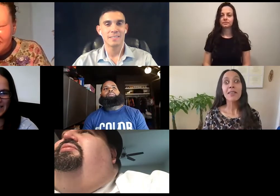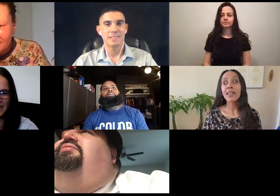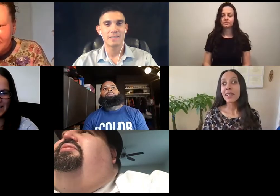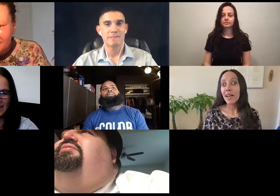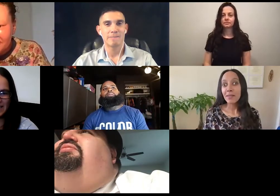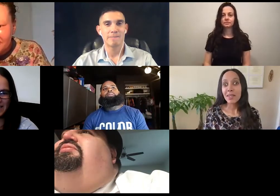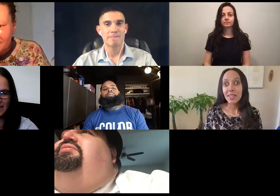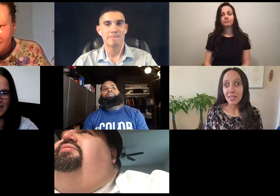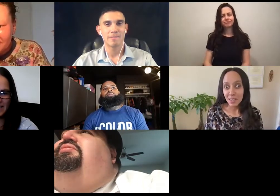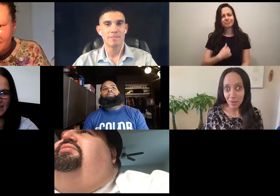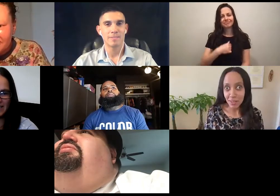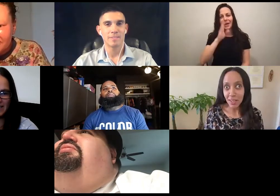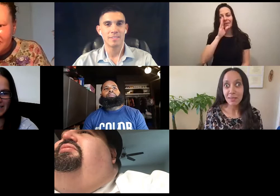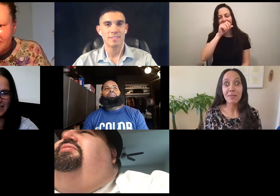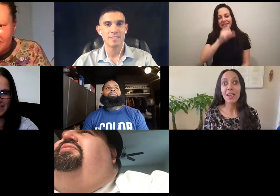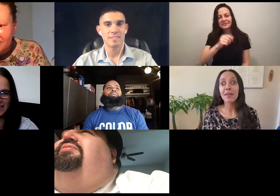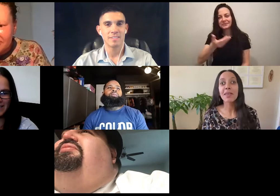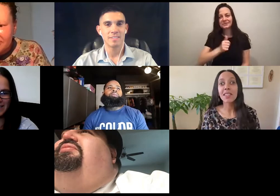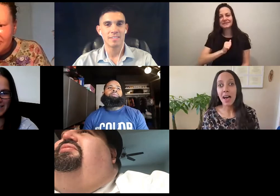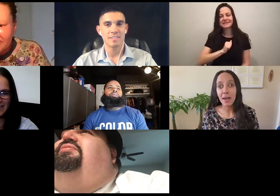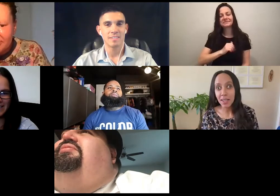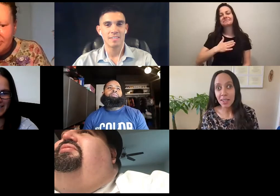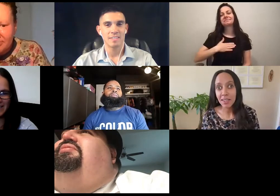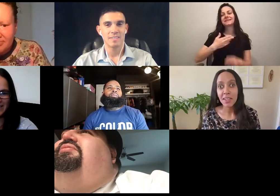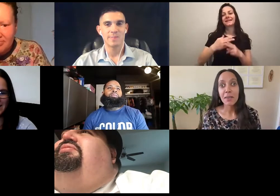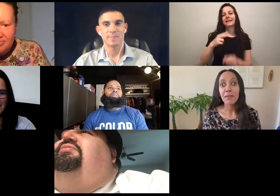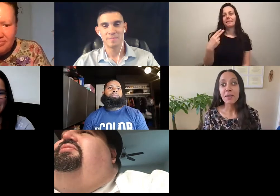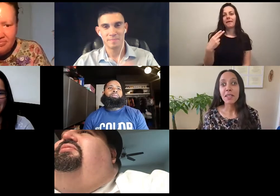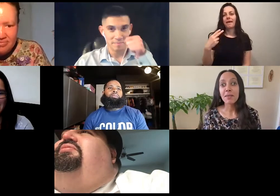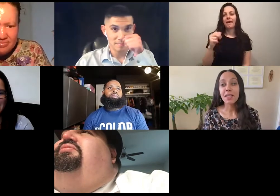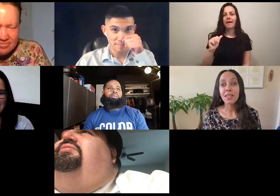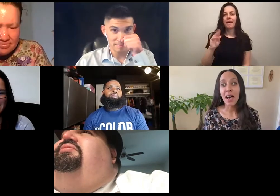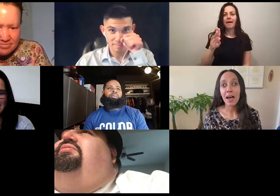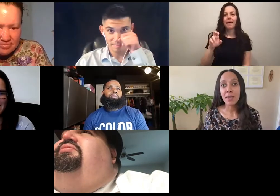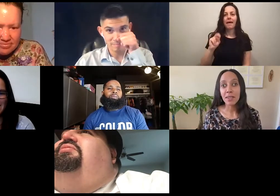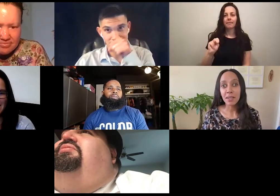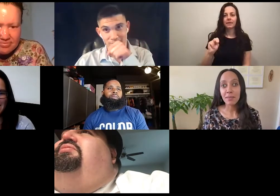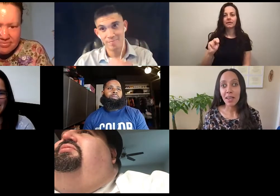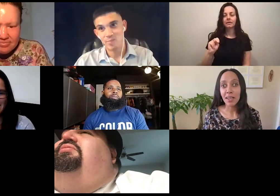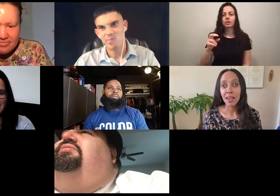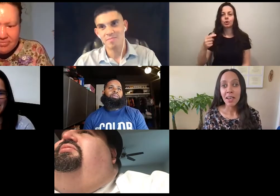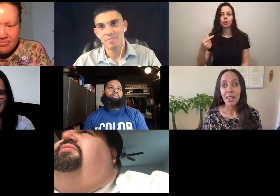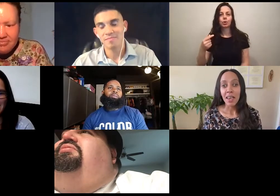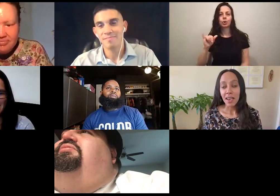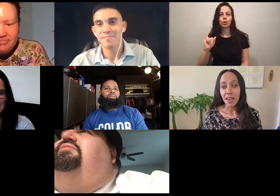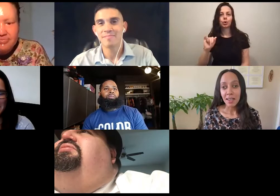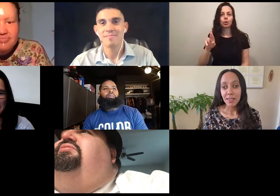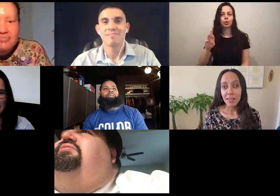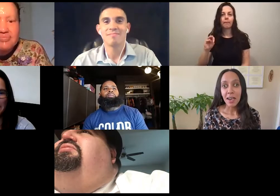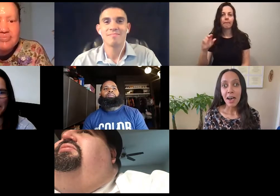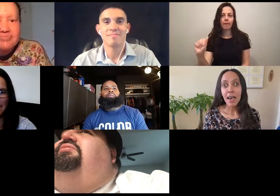I would love to introduce myself. My name is Haben. Full name is Haben Girma.